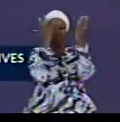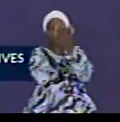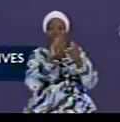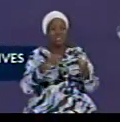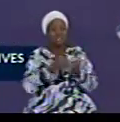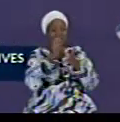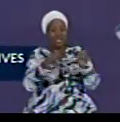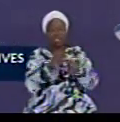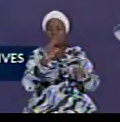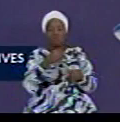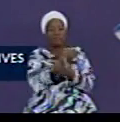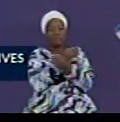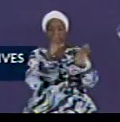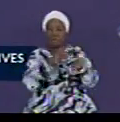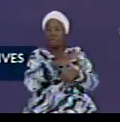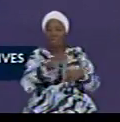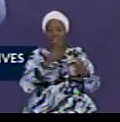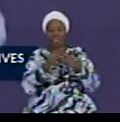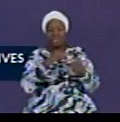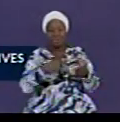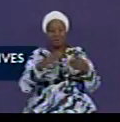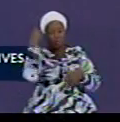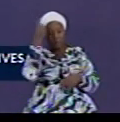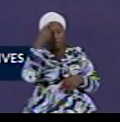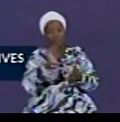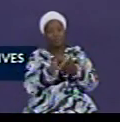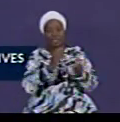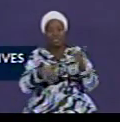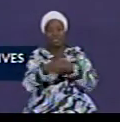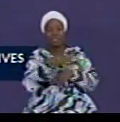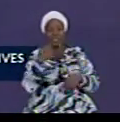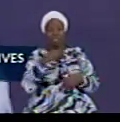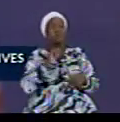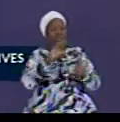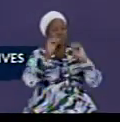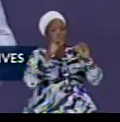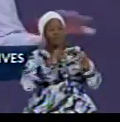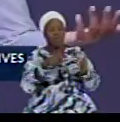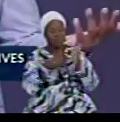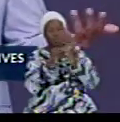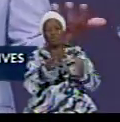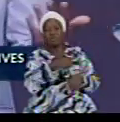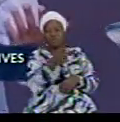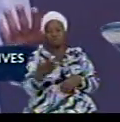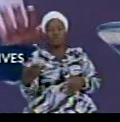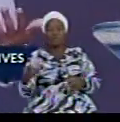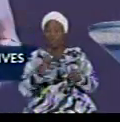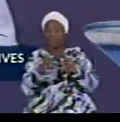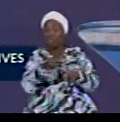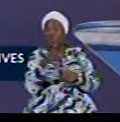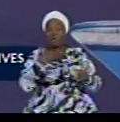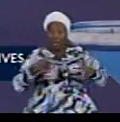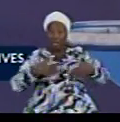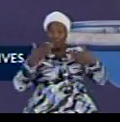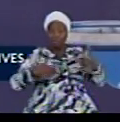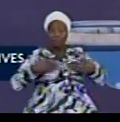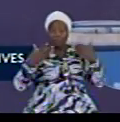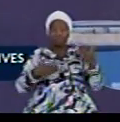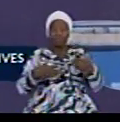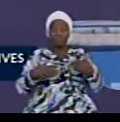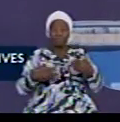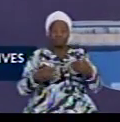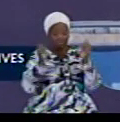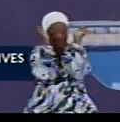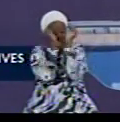And the government of that day said they would teach them and show them something. But they were rejoicing.